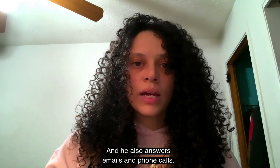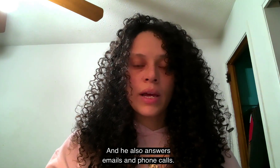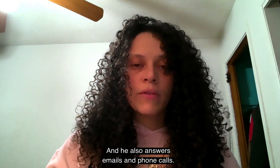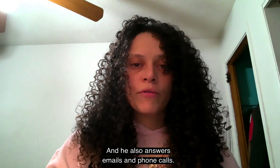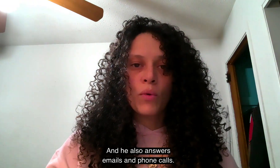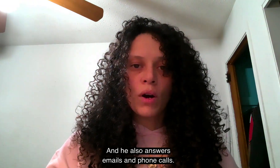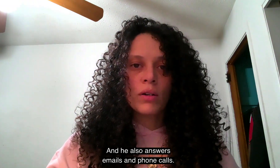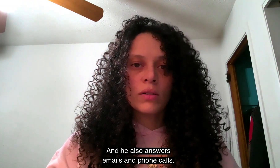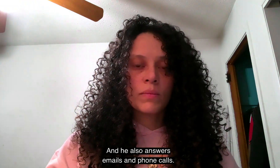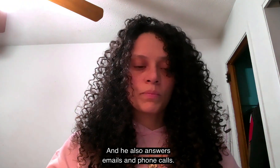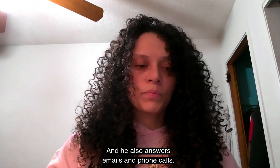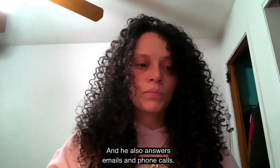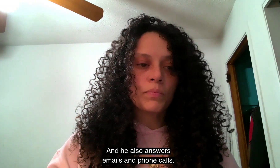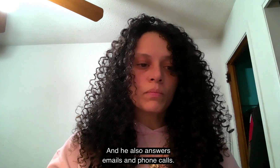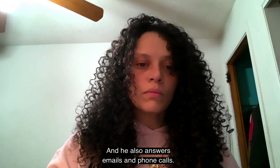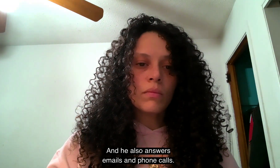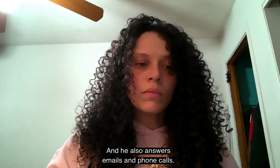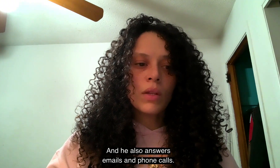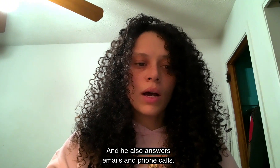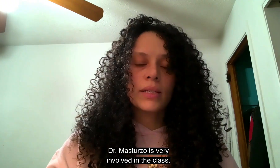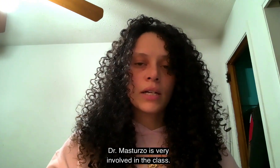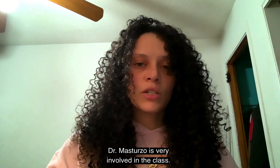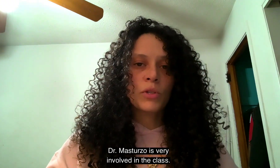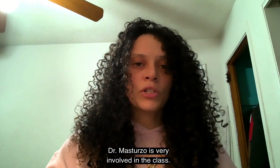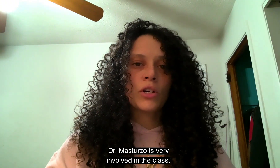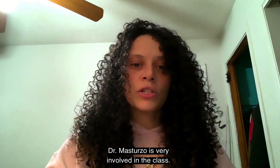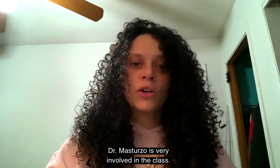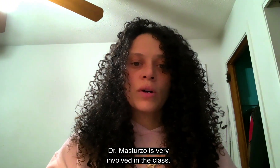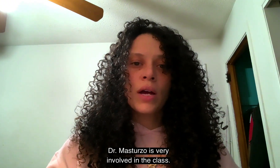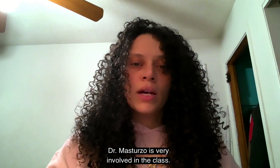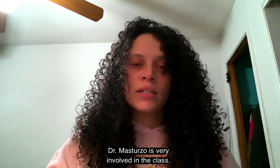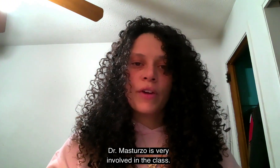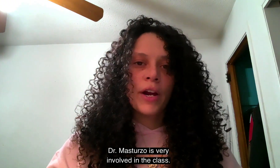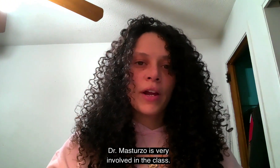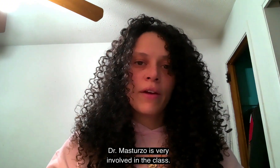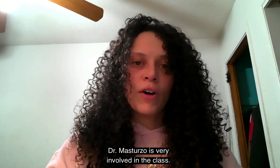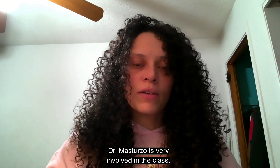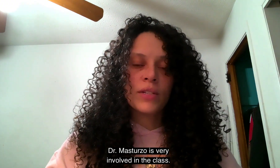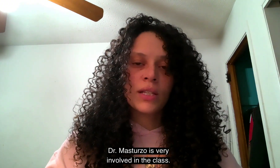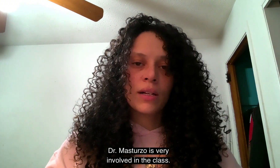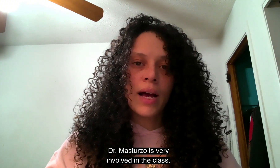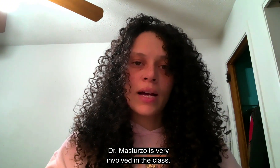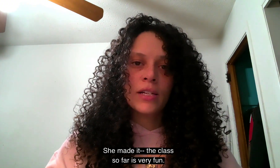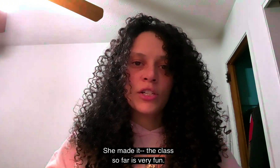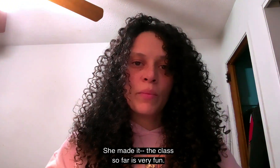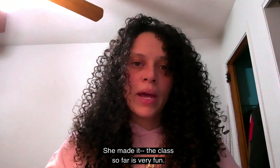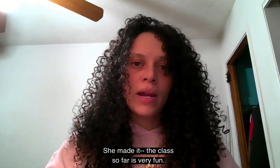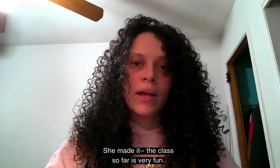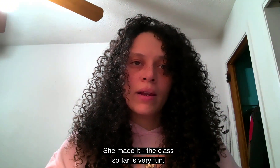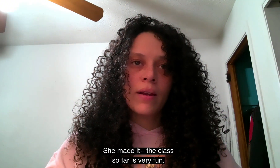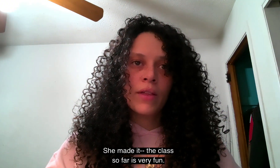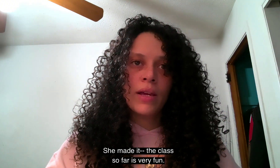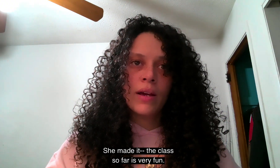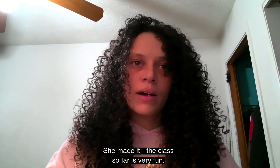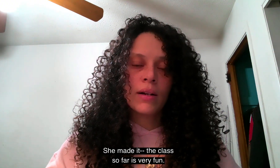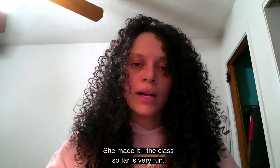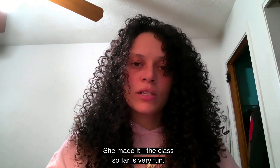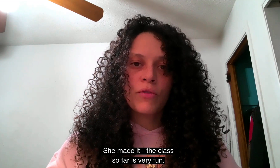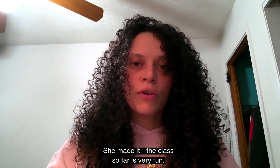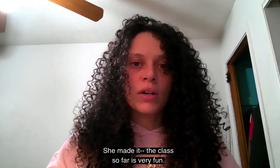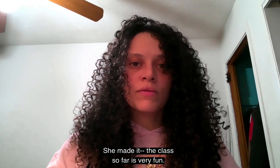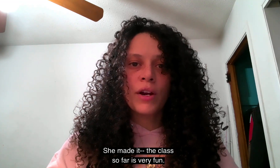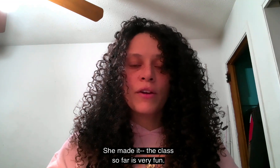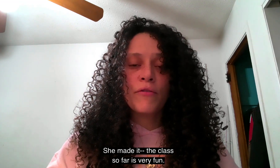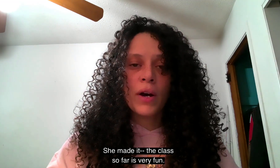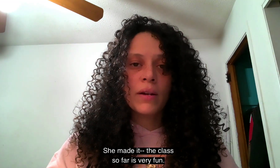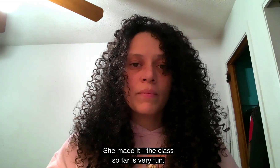emails and phone calls. Dr. Masterzo is very involved in the class. She made it the class